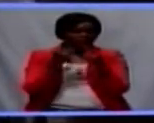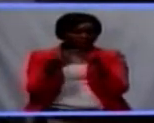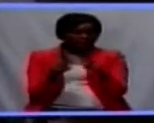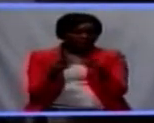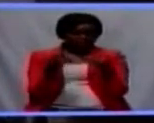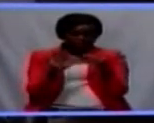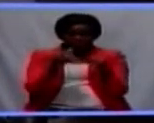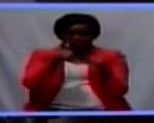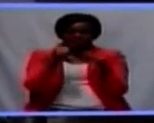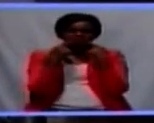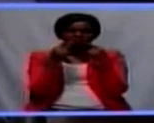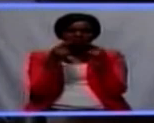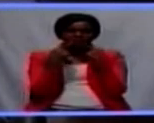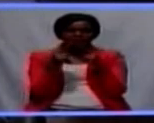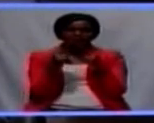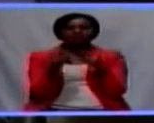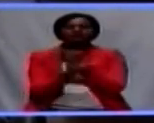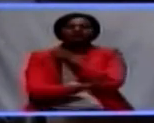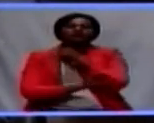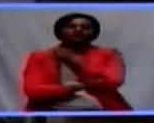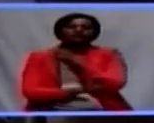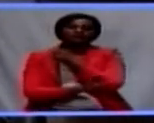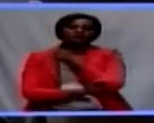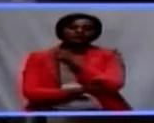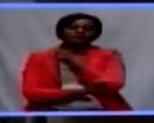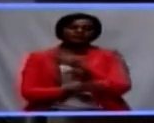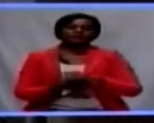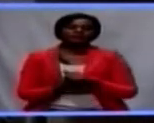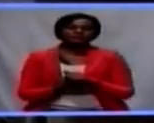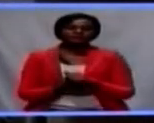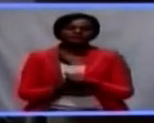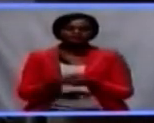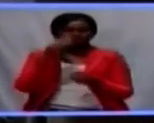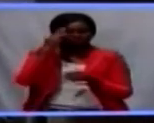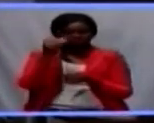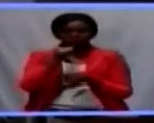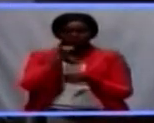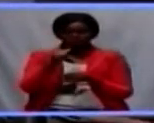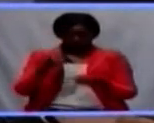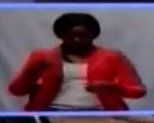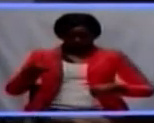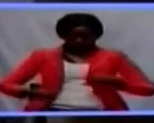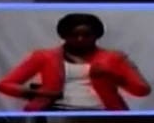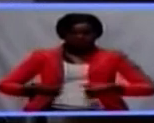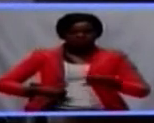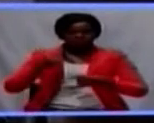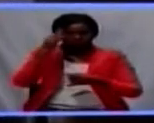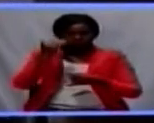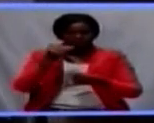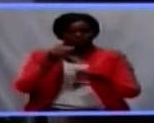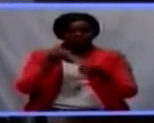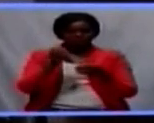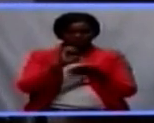you announce an amnesty to the country. Okay. Why would they not enjoy this amnesty, even if they're